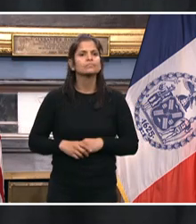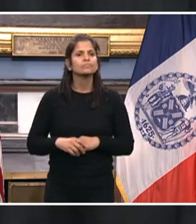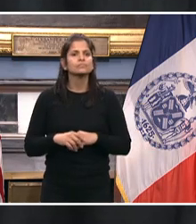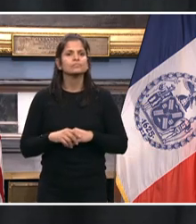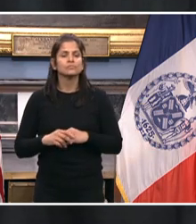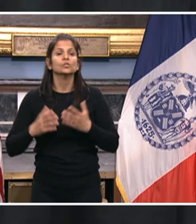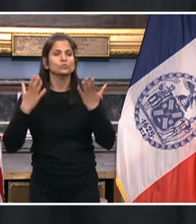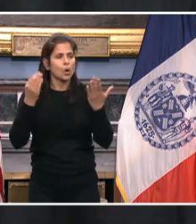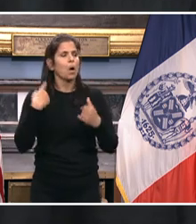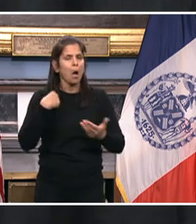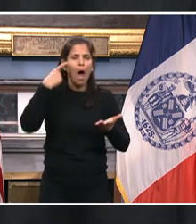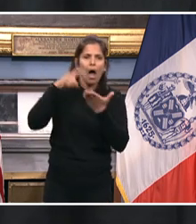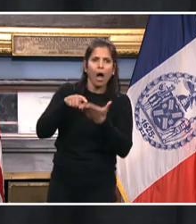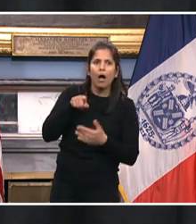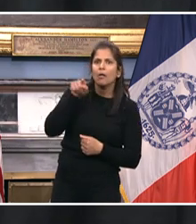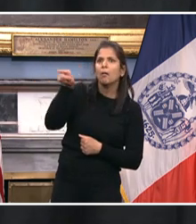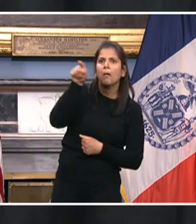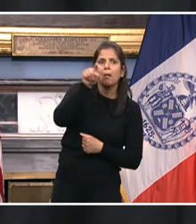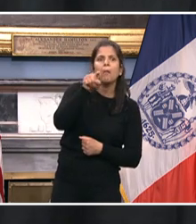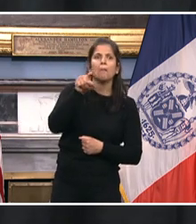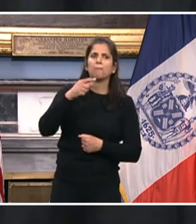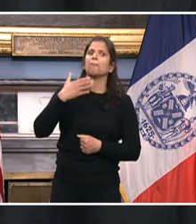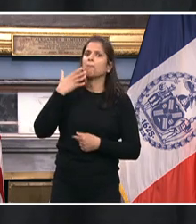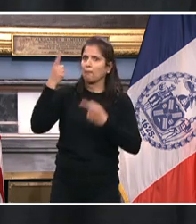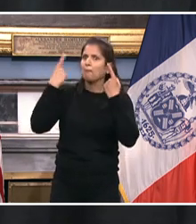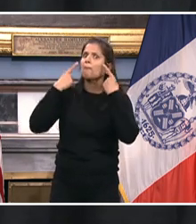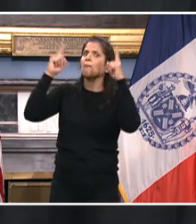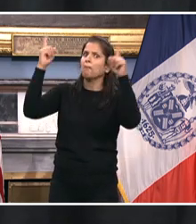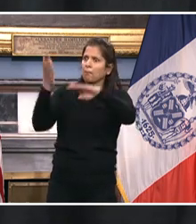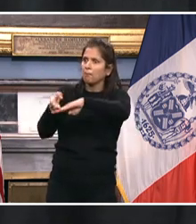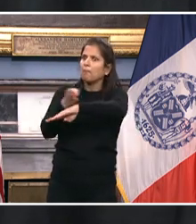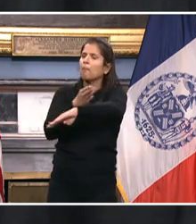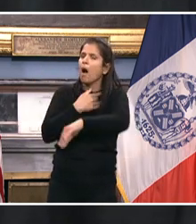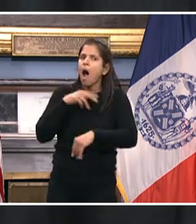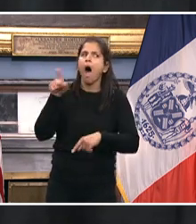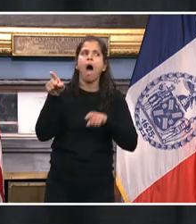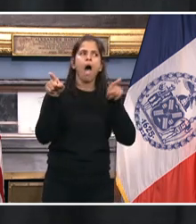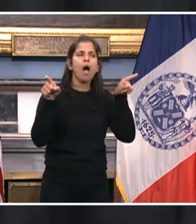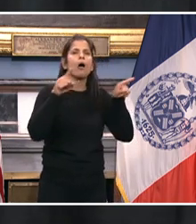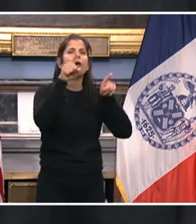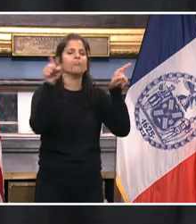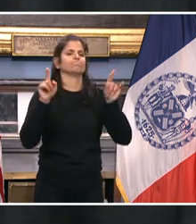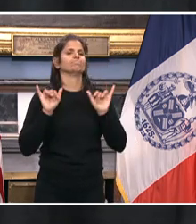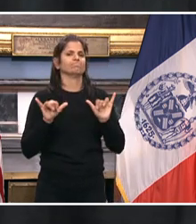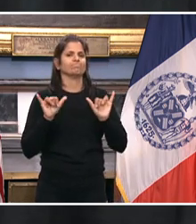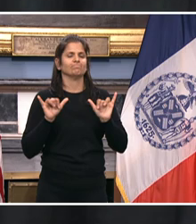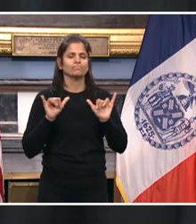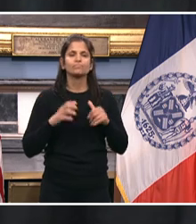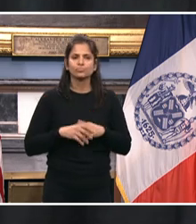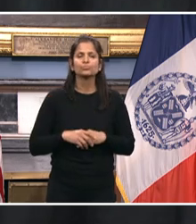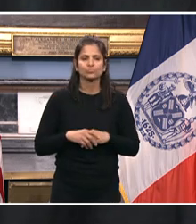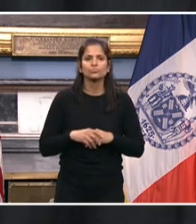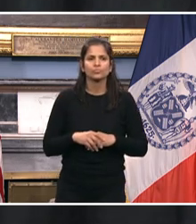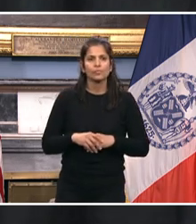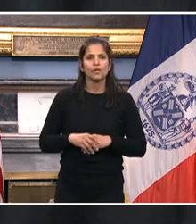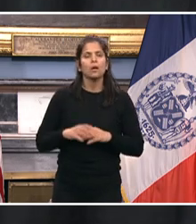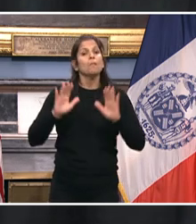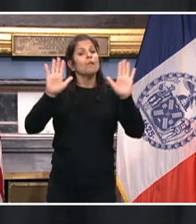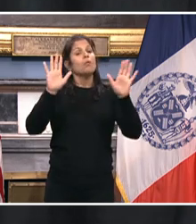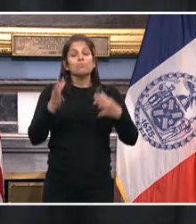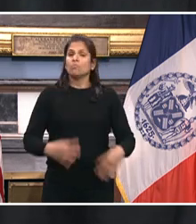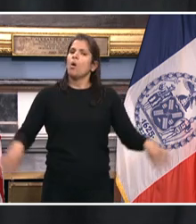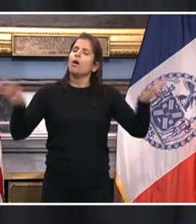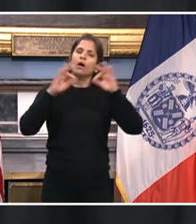to emulate that within the context of our society, but that requires a huge amount of testing capacity each